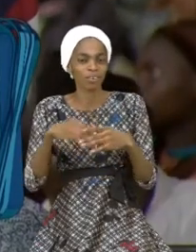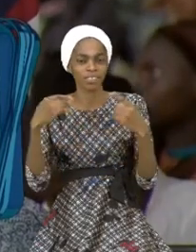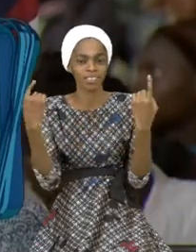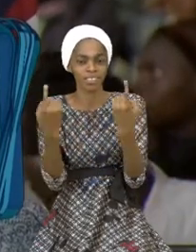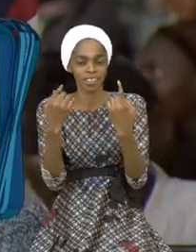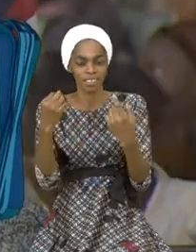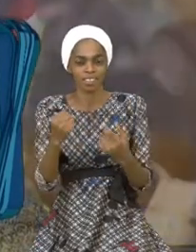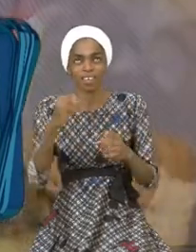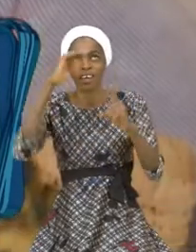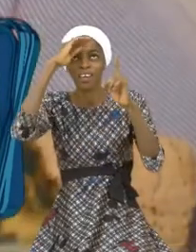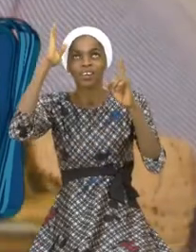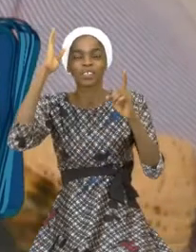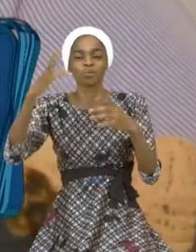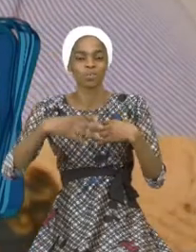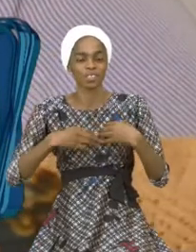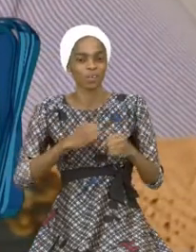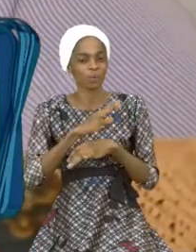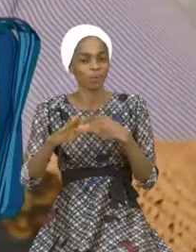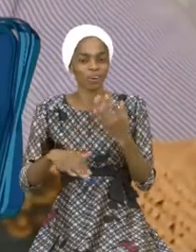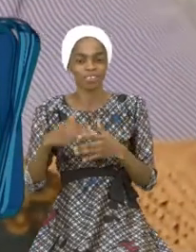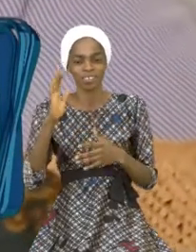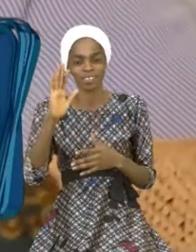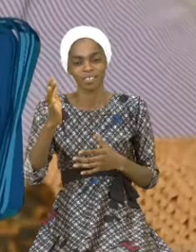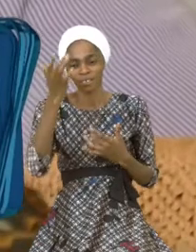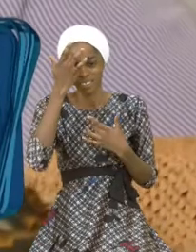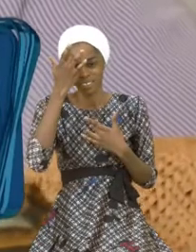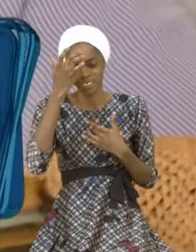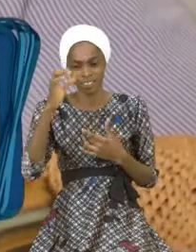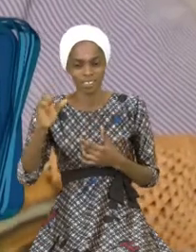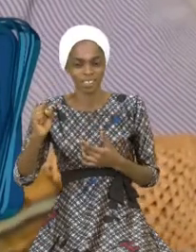heal all your diseases.